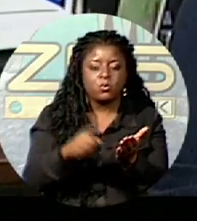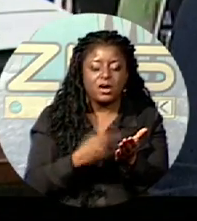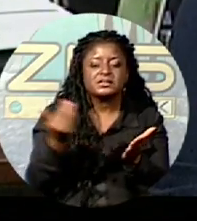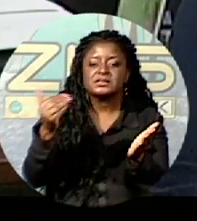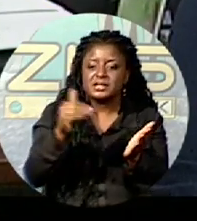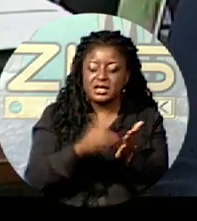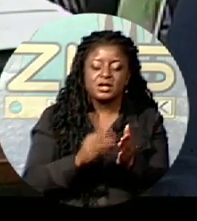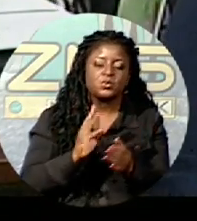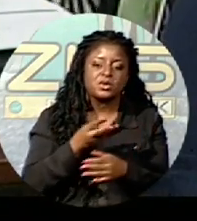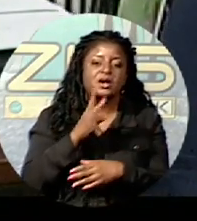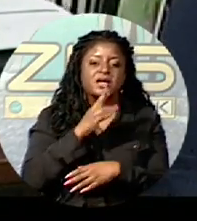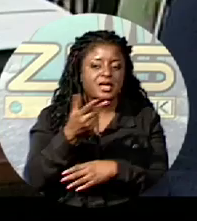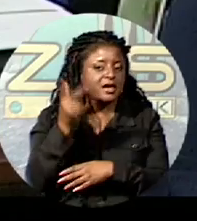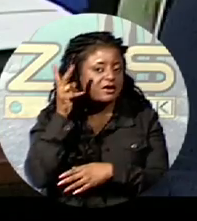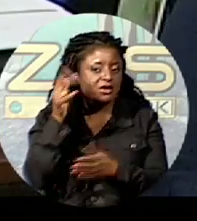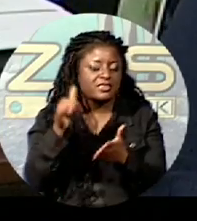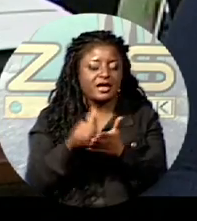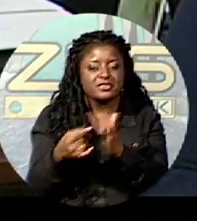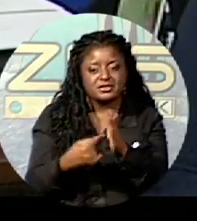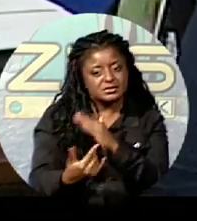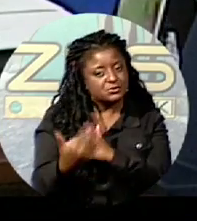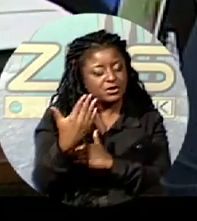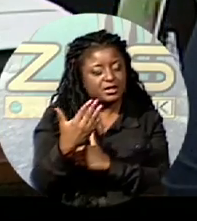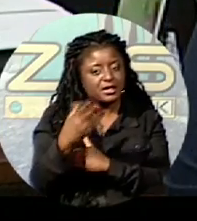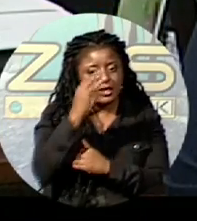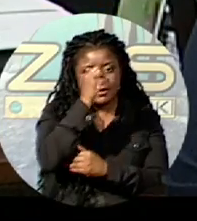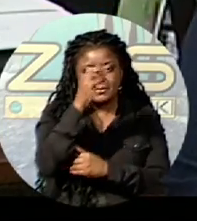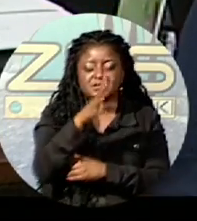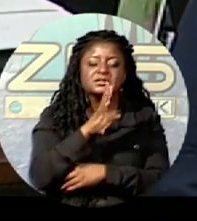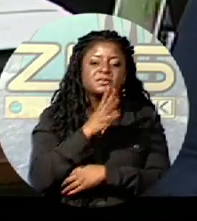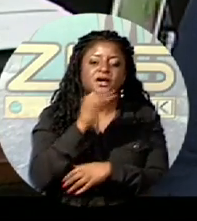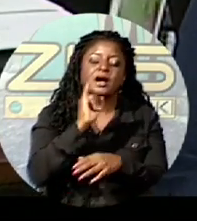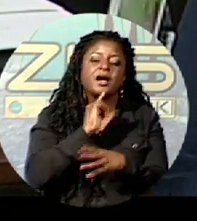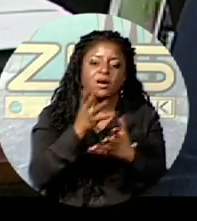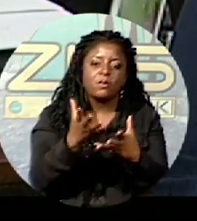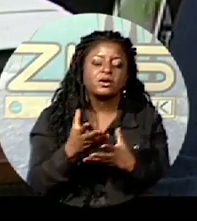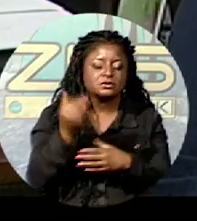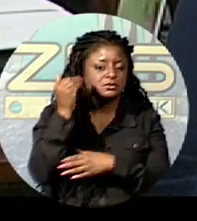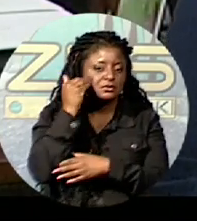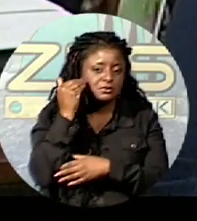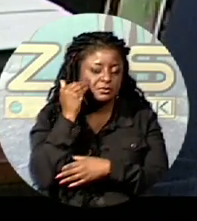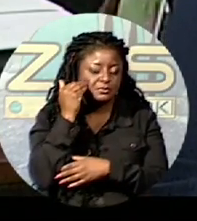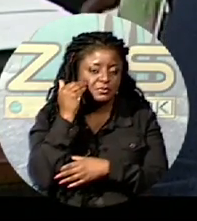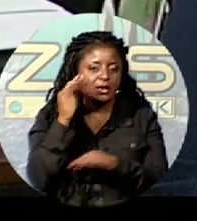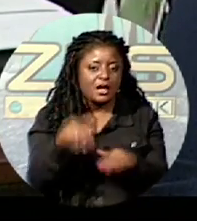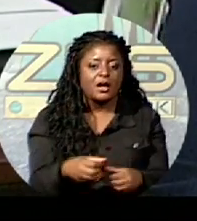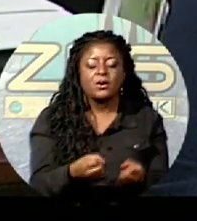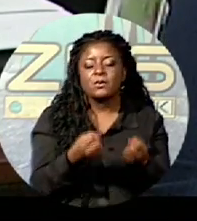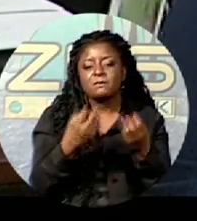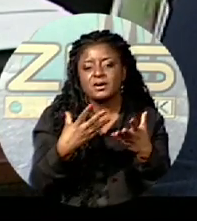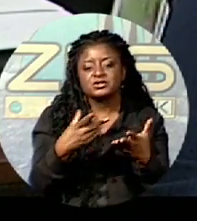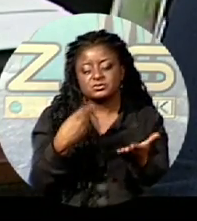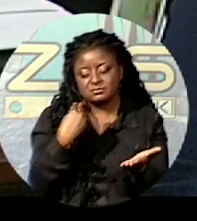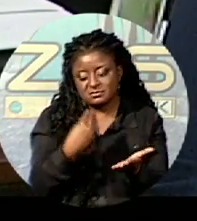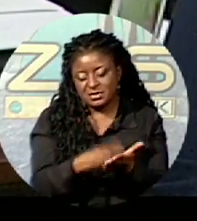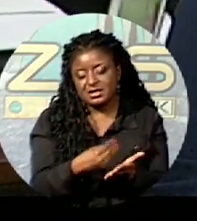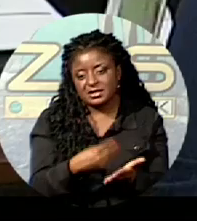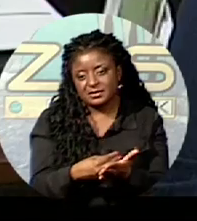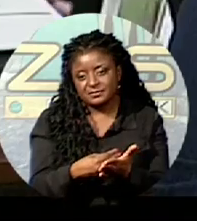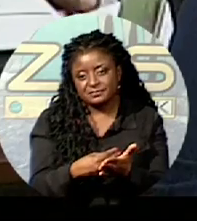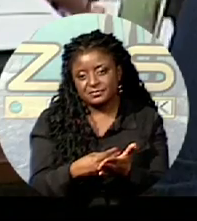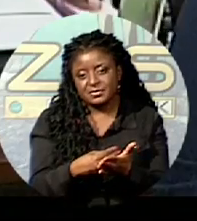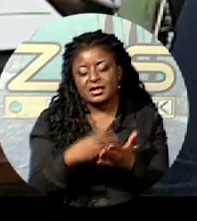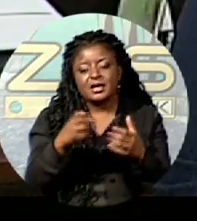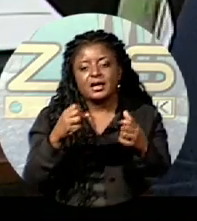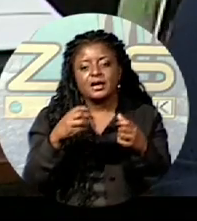Mr. Speaker, I would like to find out exactly how much money is it that has